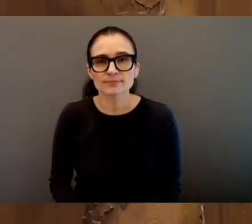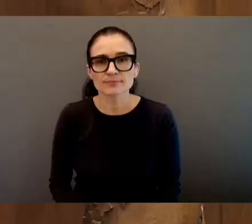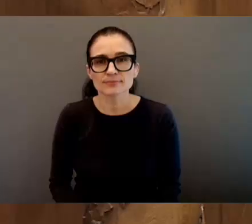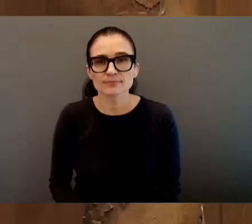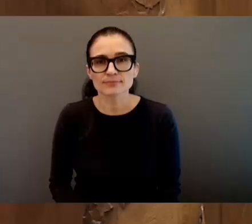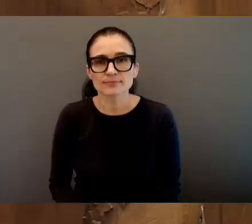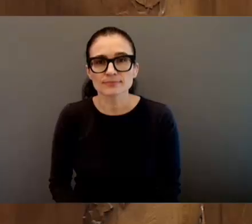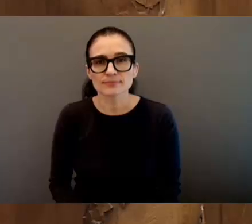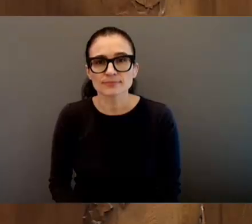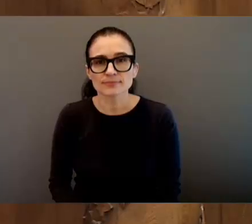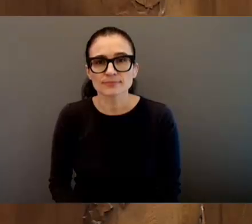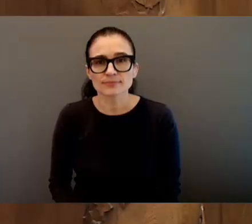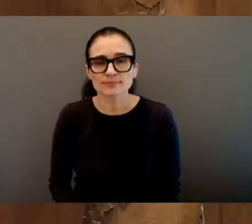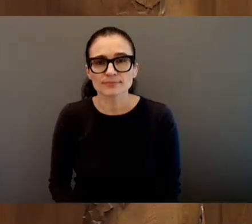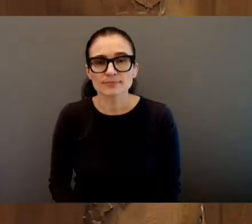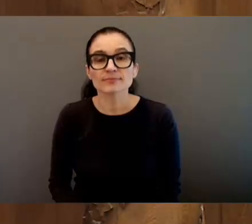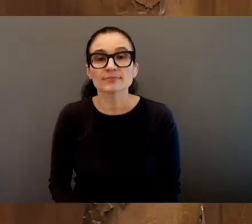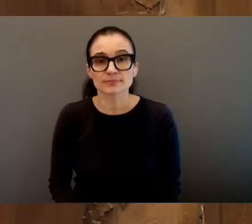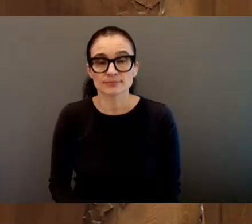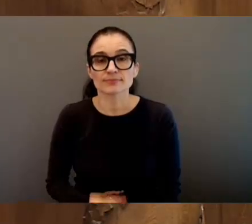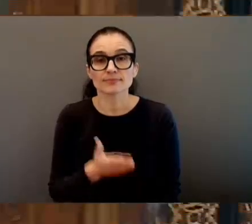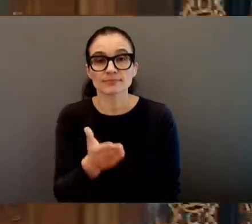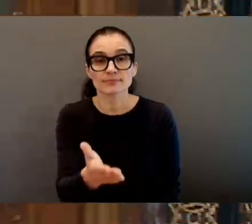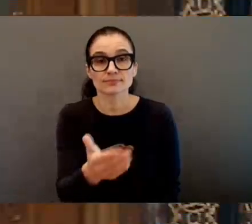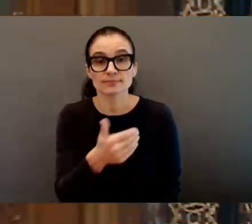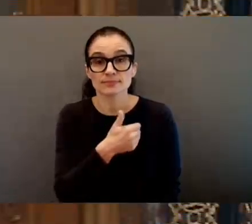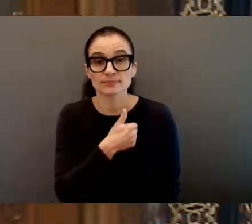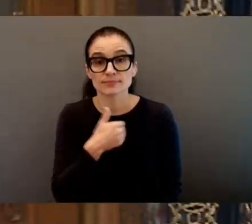Member has supplemental. Thank you, Mr. Speaker.